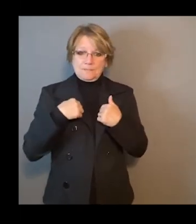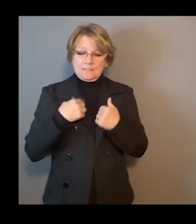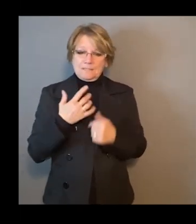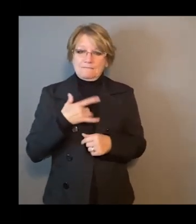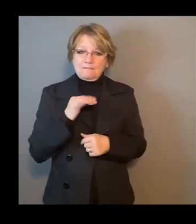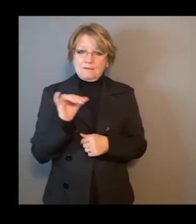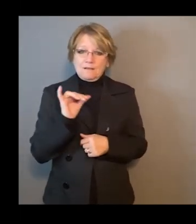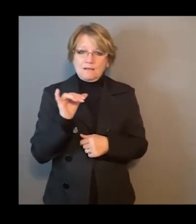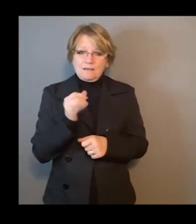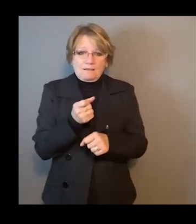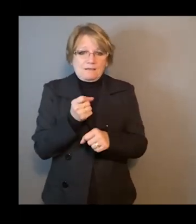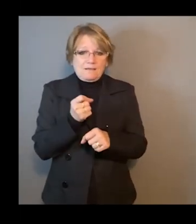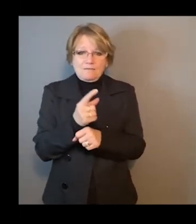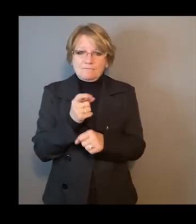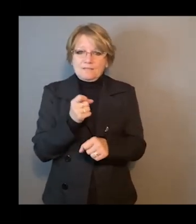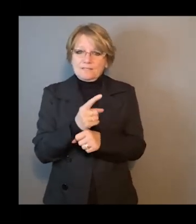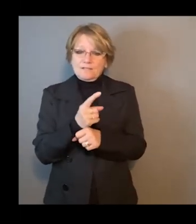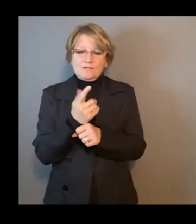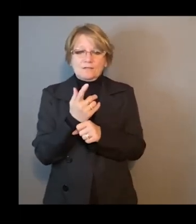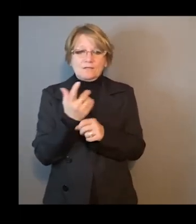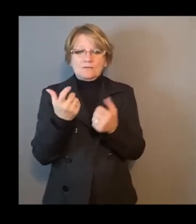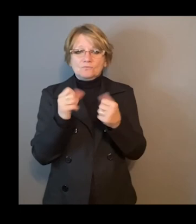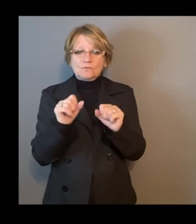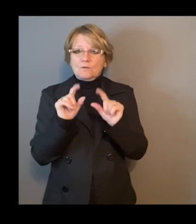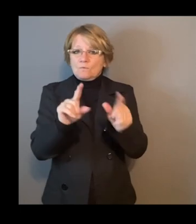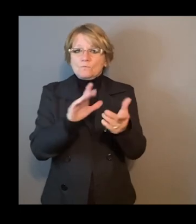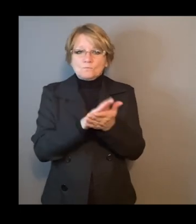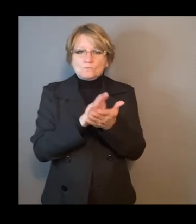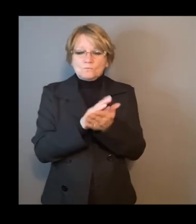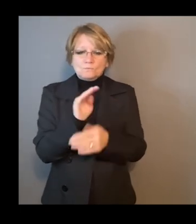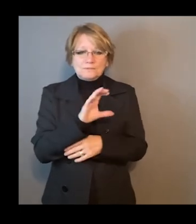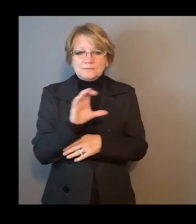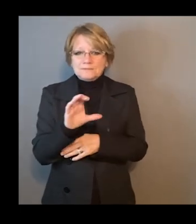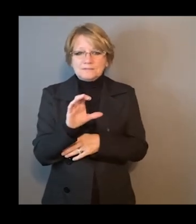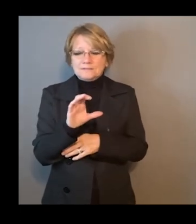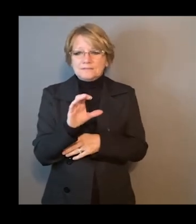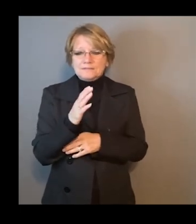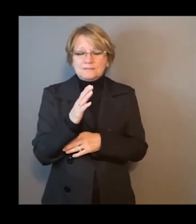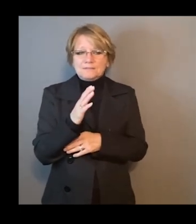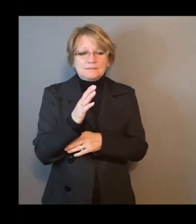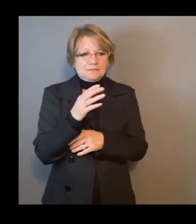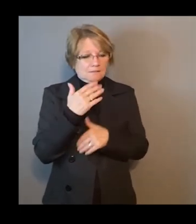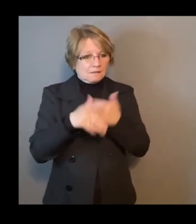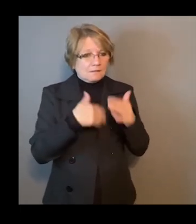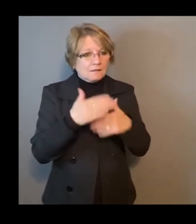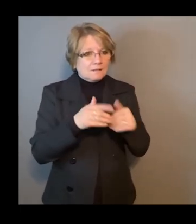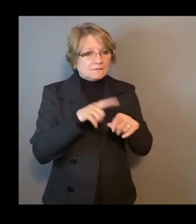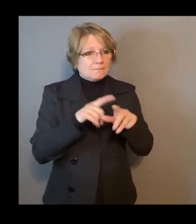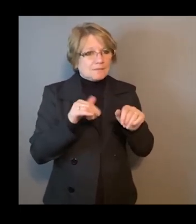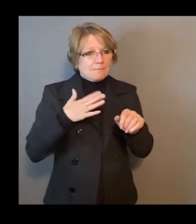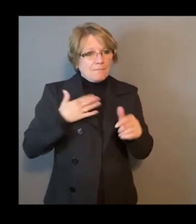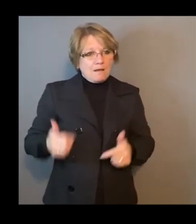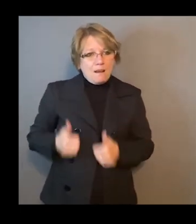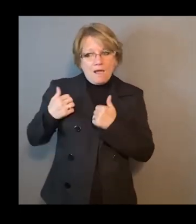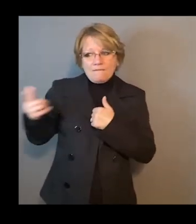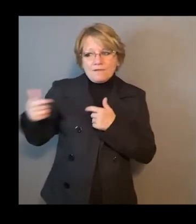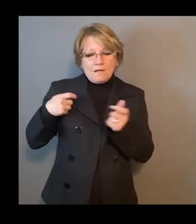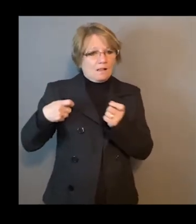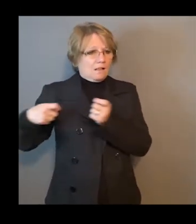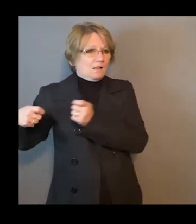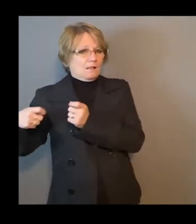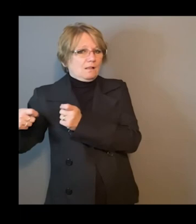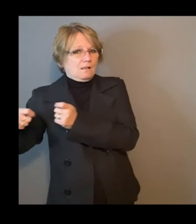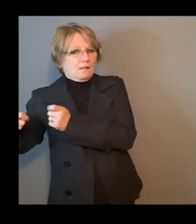I felt like every year with me, it was like when I was trying to go to school at BCC, I had something going on in my life that was